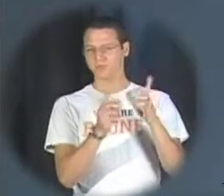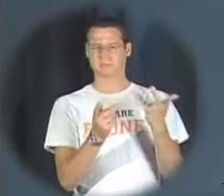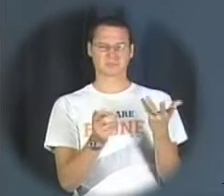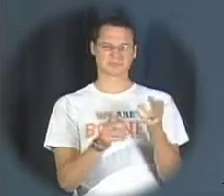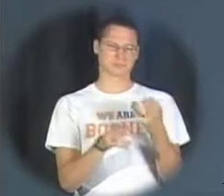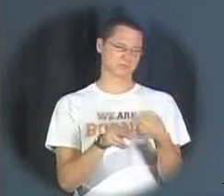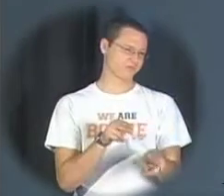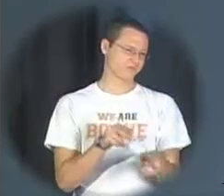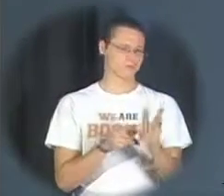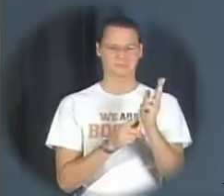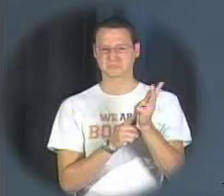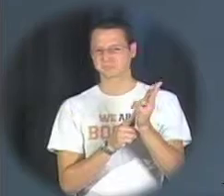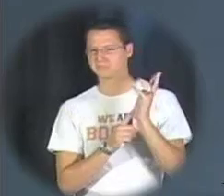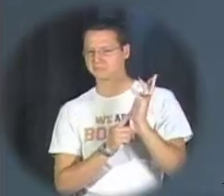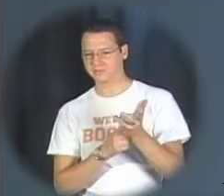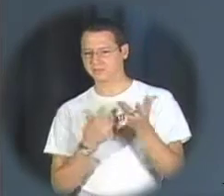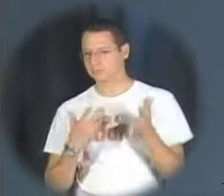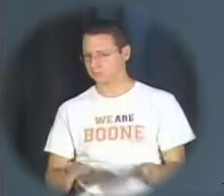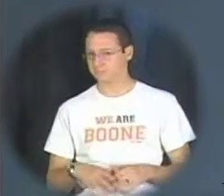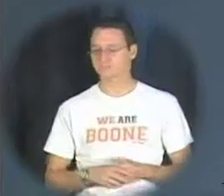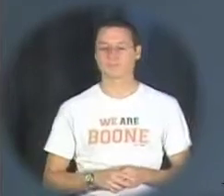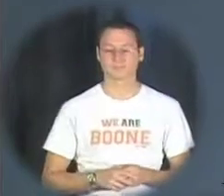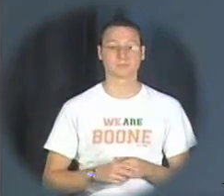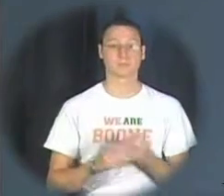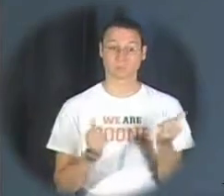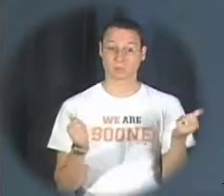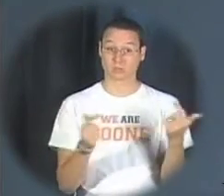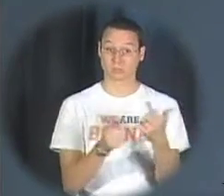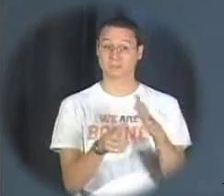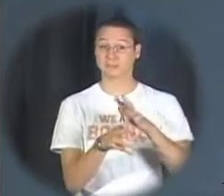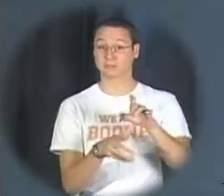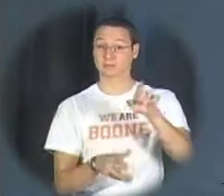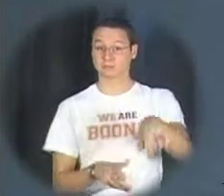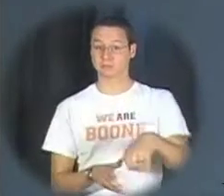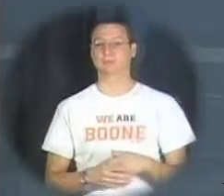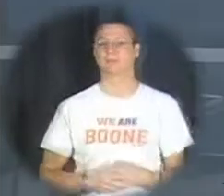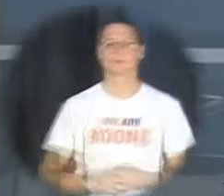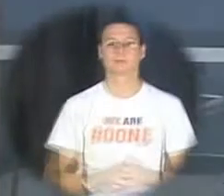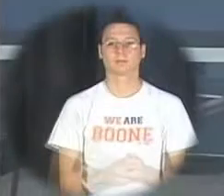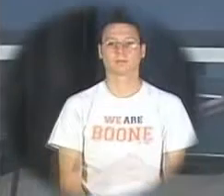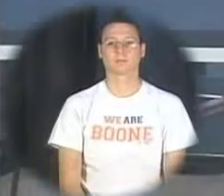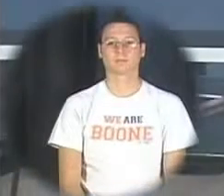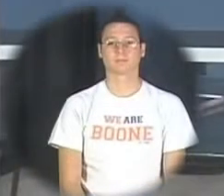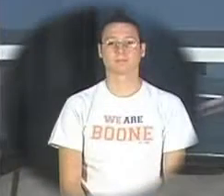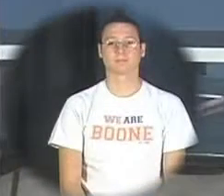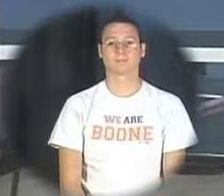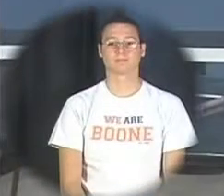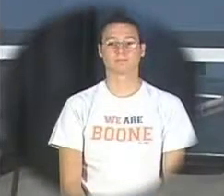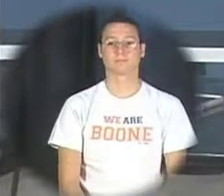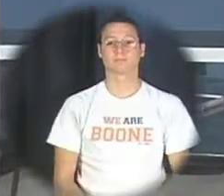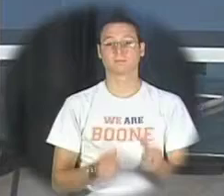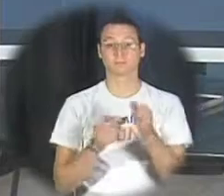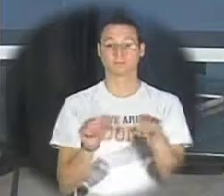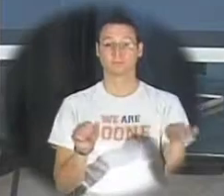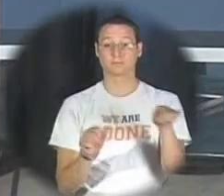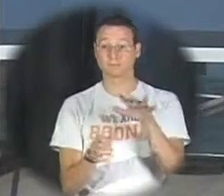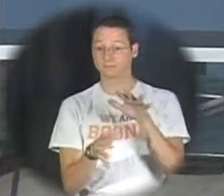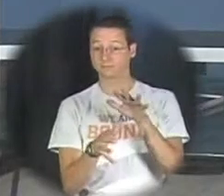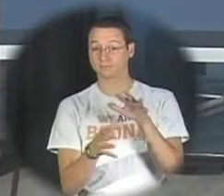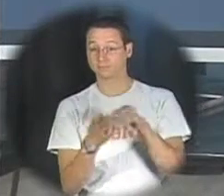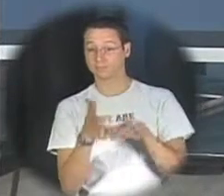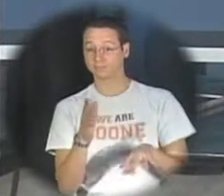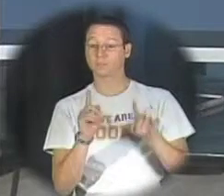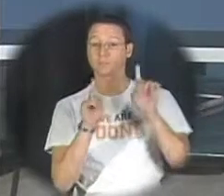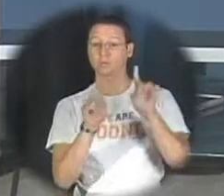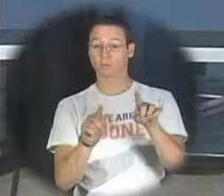takes 3 to 5 minutes to fill out. All seniors need to do this before April 30th. Students attending Grad Bash tonight must be in the